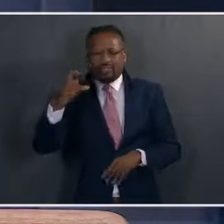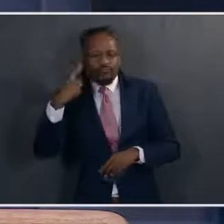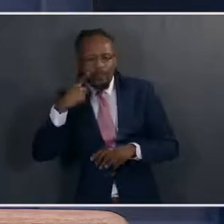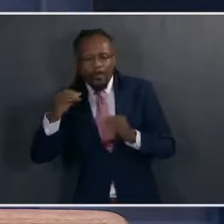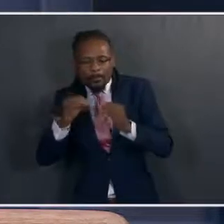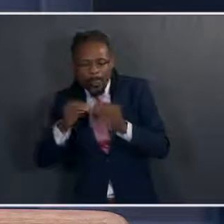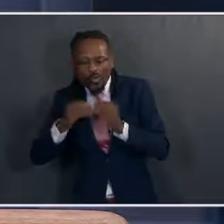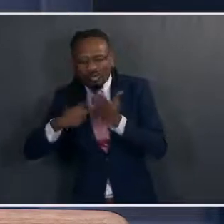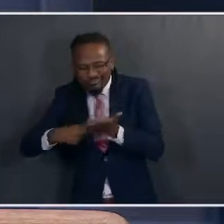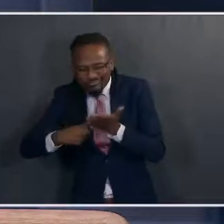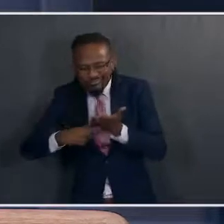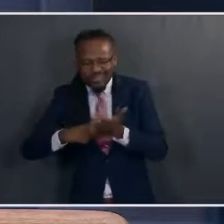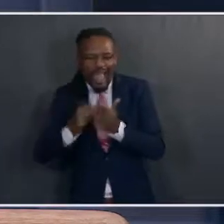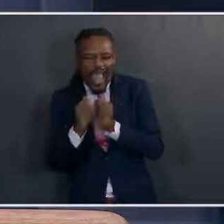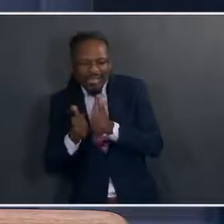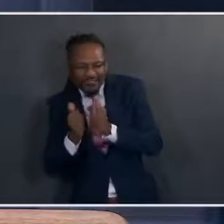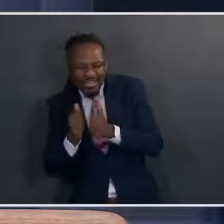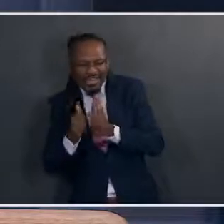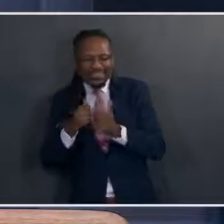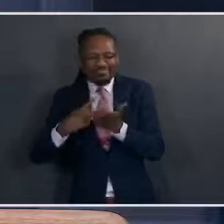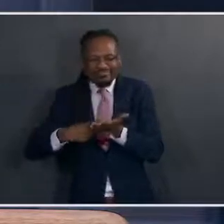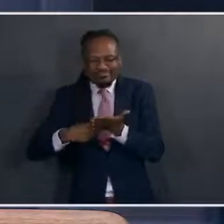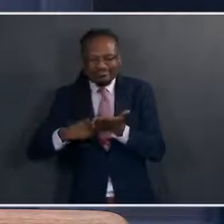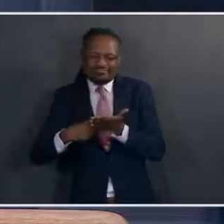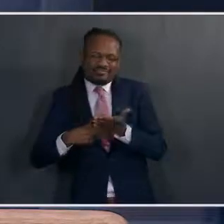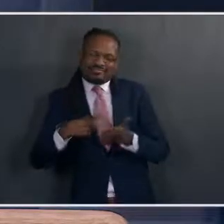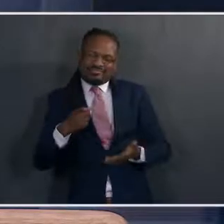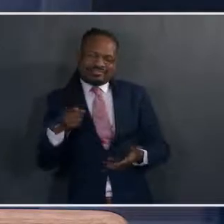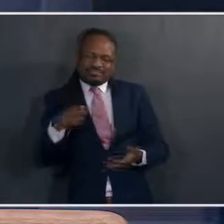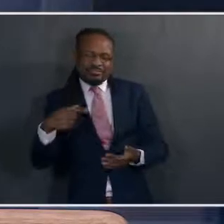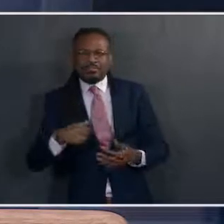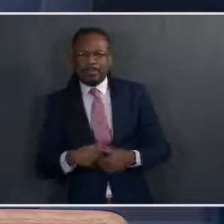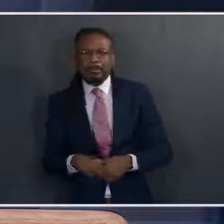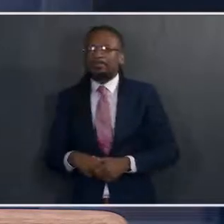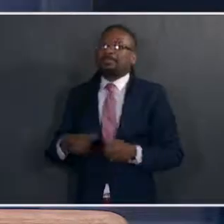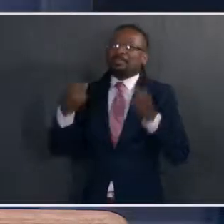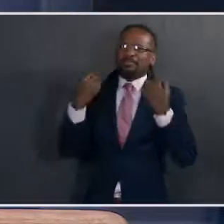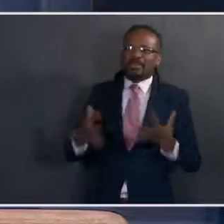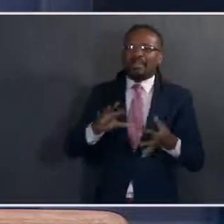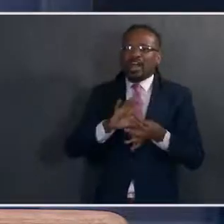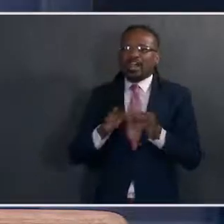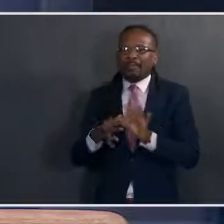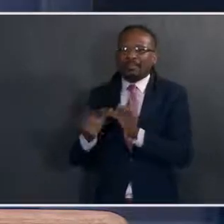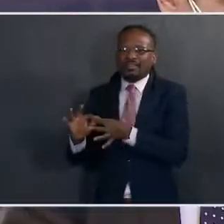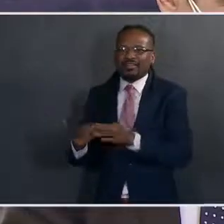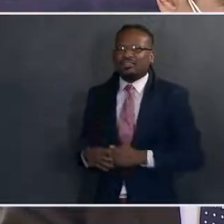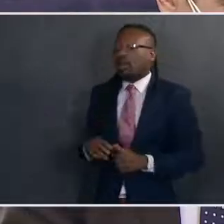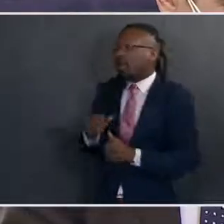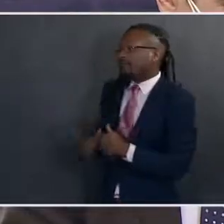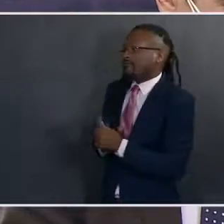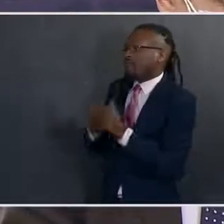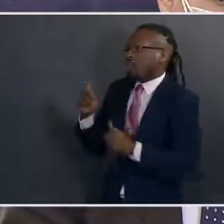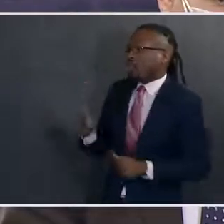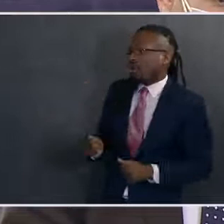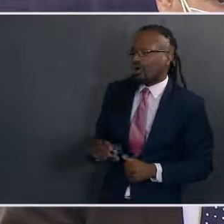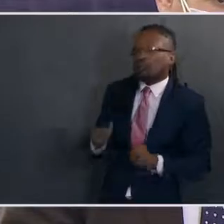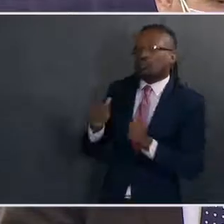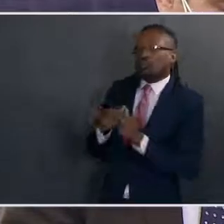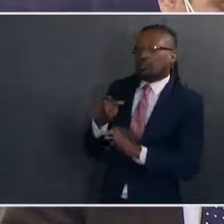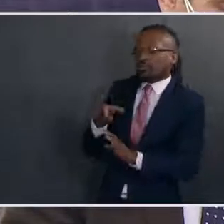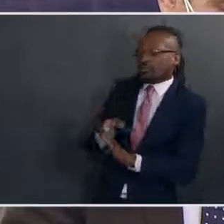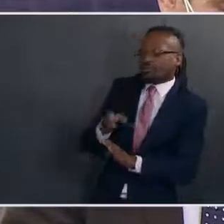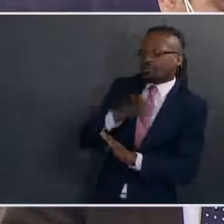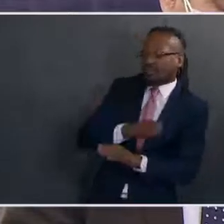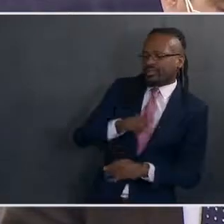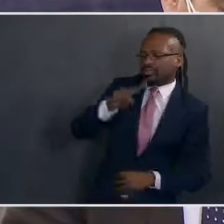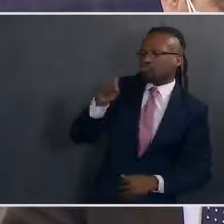athletes. Kristen, go ahead. Thank you for that clarification, too. Lots of Olympics. Can I follow up with a previous question and